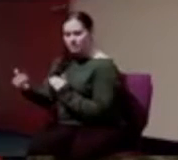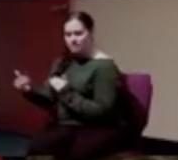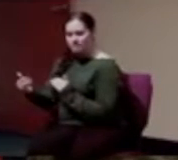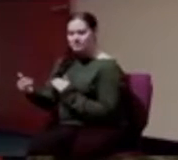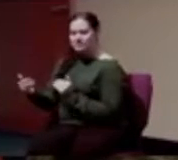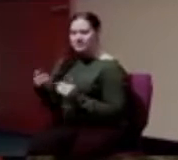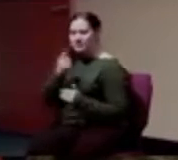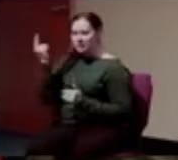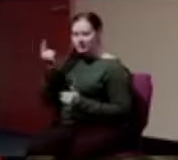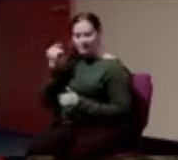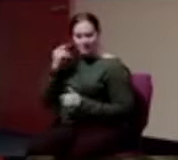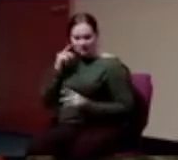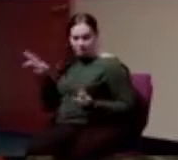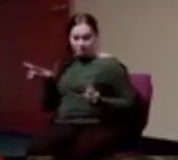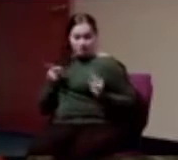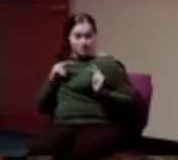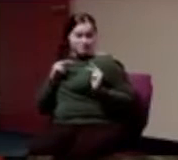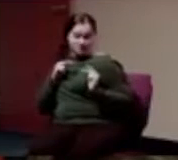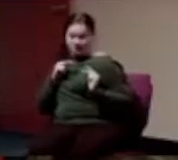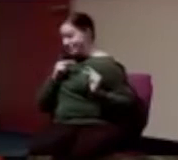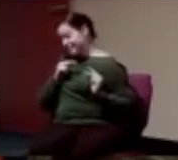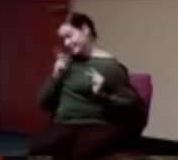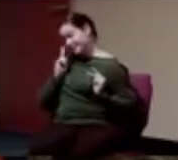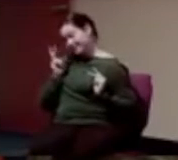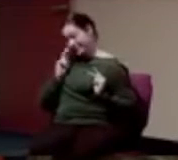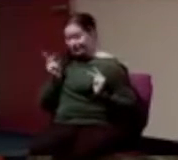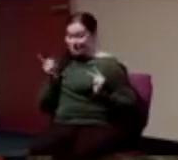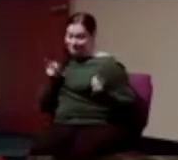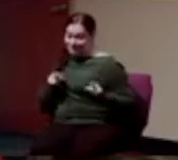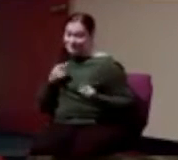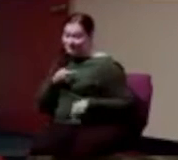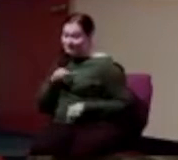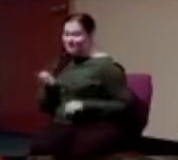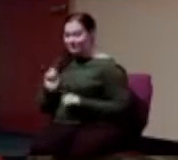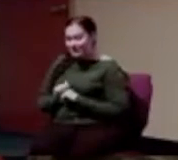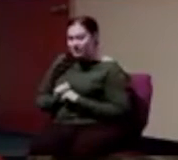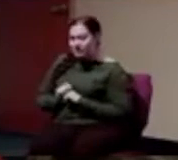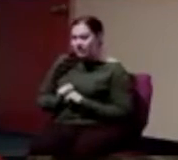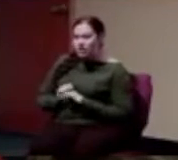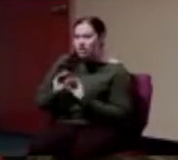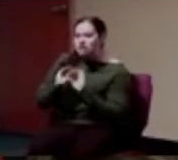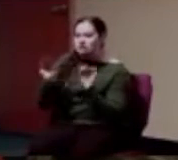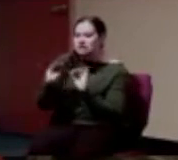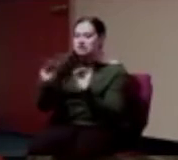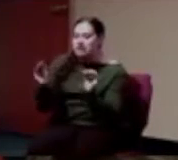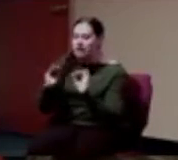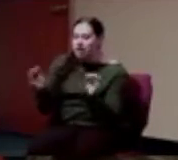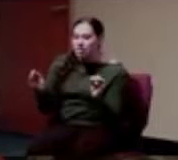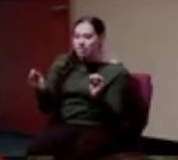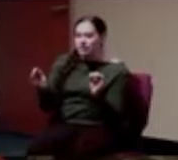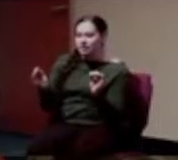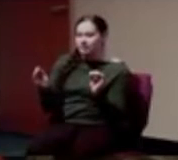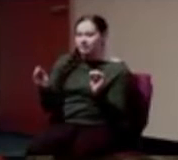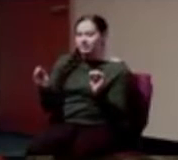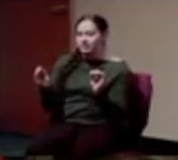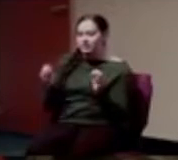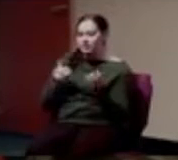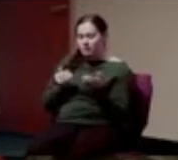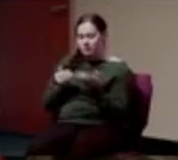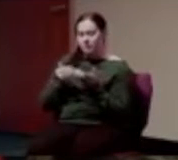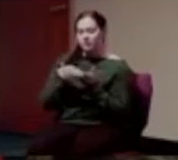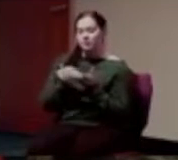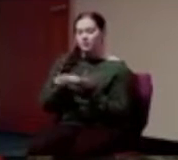that collective, like, look at each other, like, you see what's going on right here? And there is nothing that brought us closer as a group last